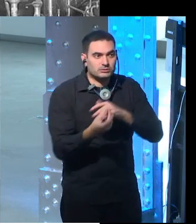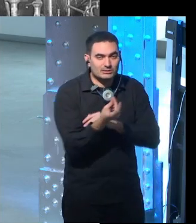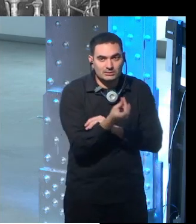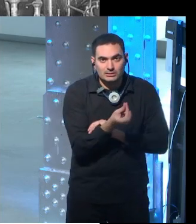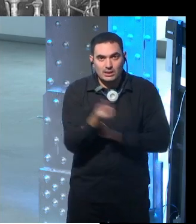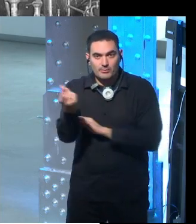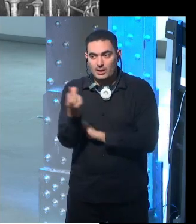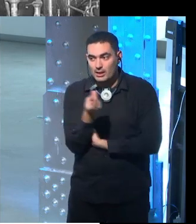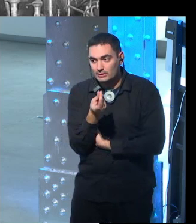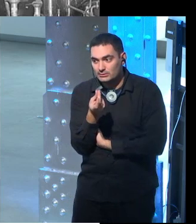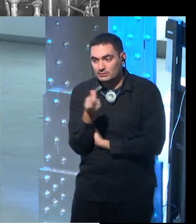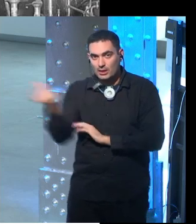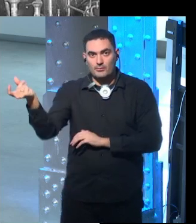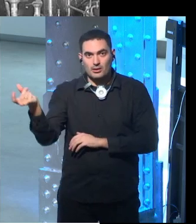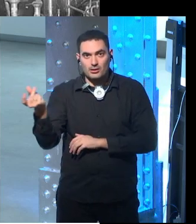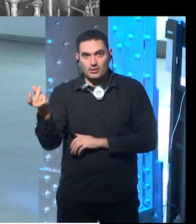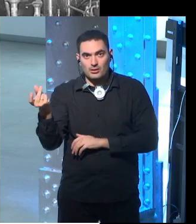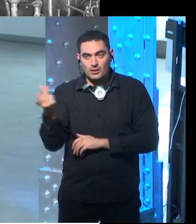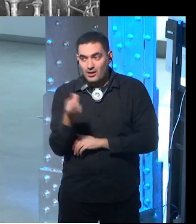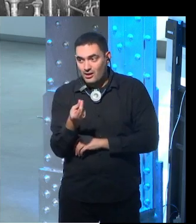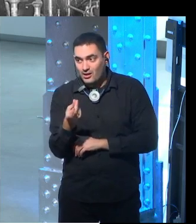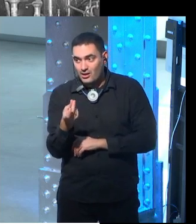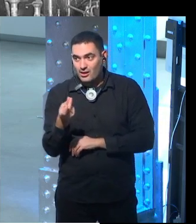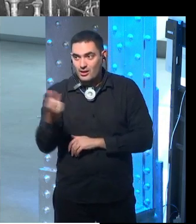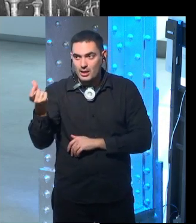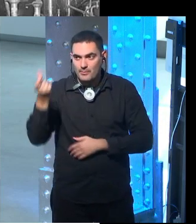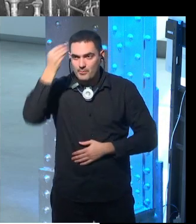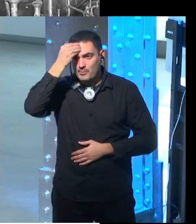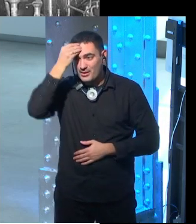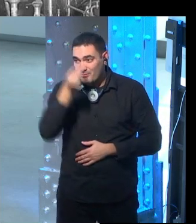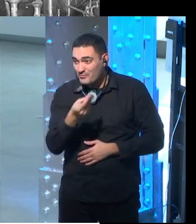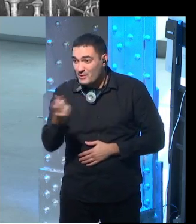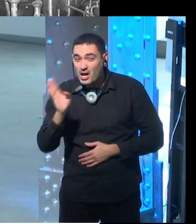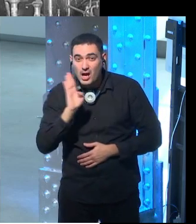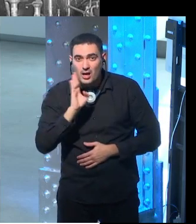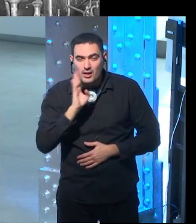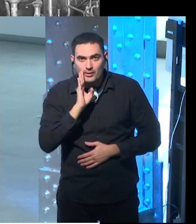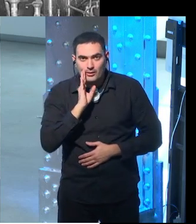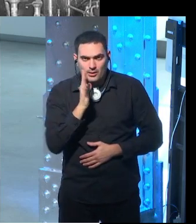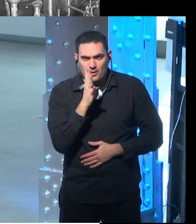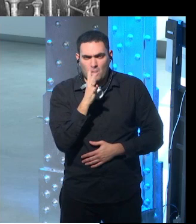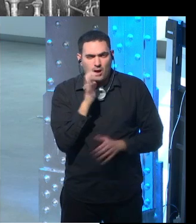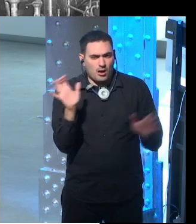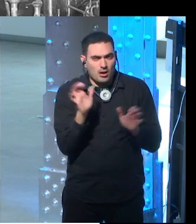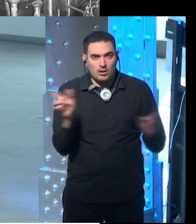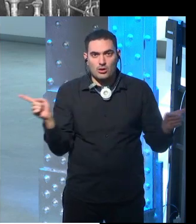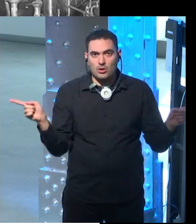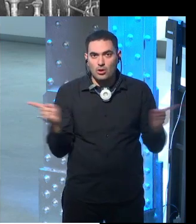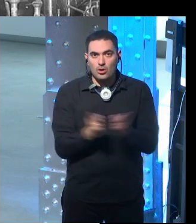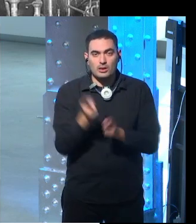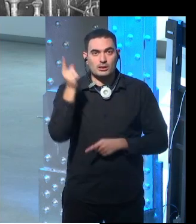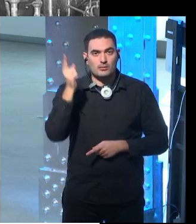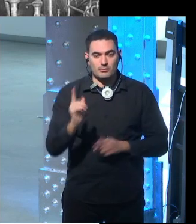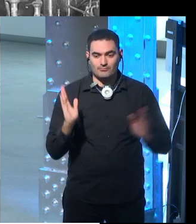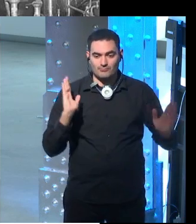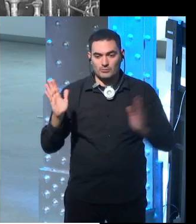referred to as nasty, brutish and short. But during the transition,